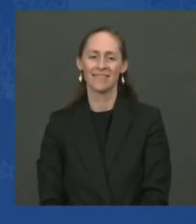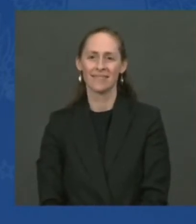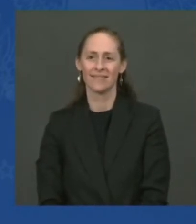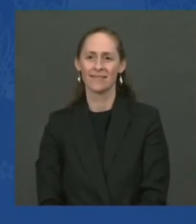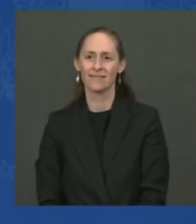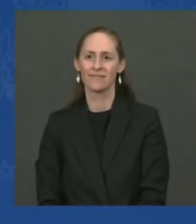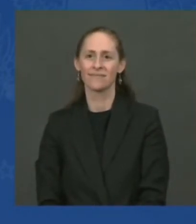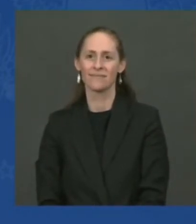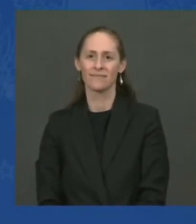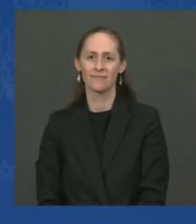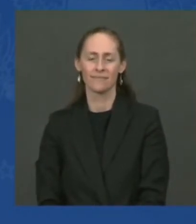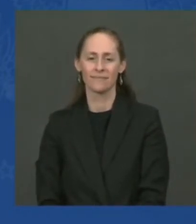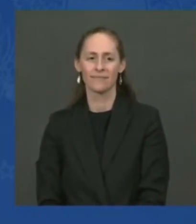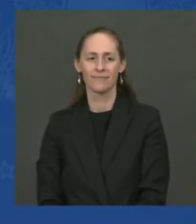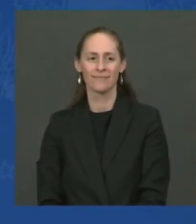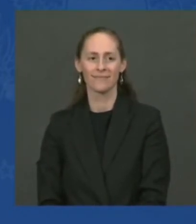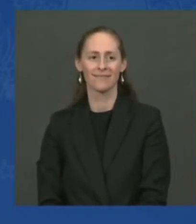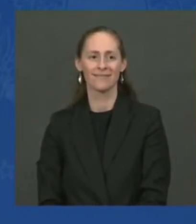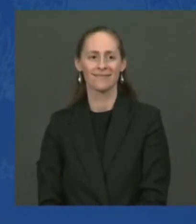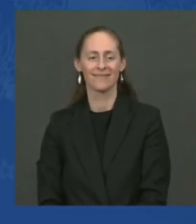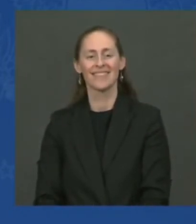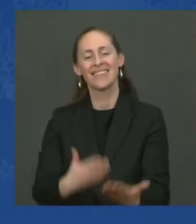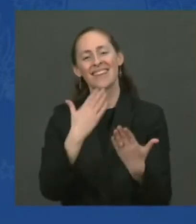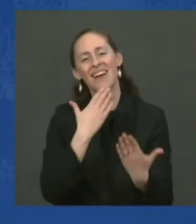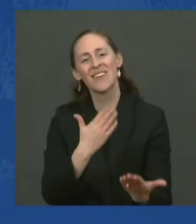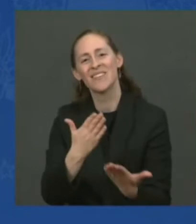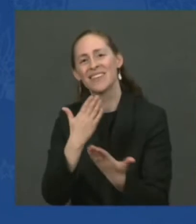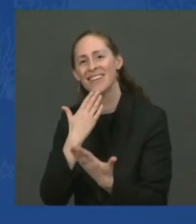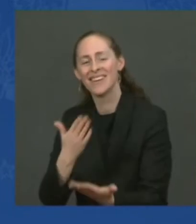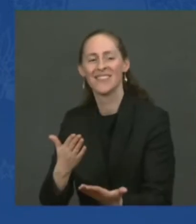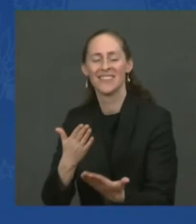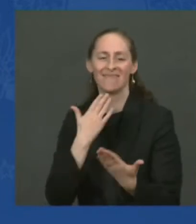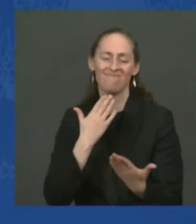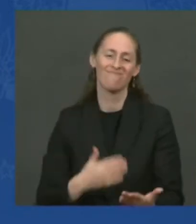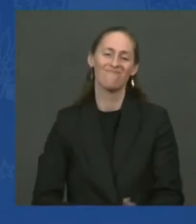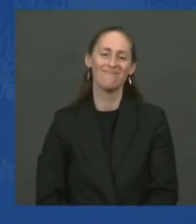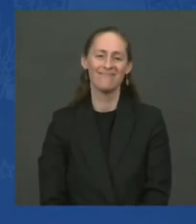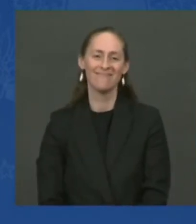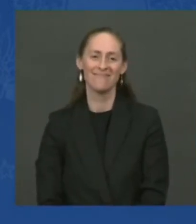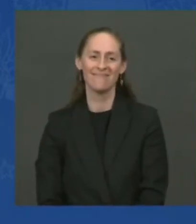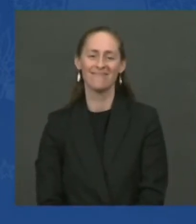Thank you. Oh, thank you. Thank you.